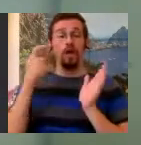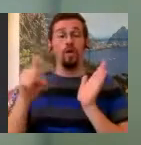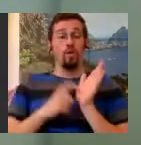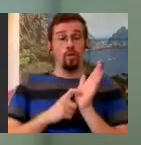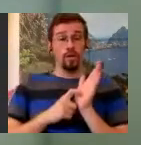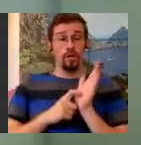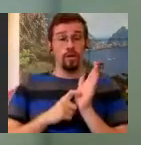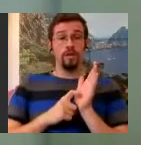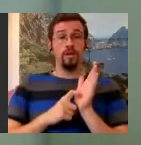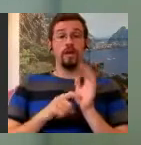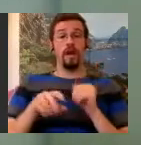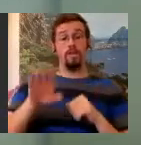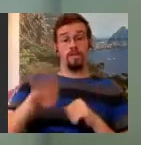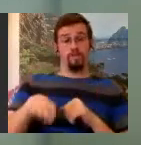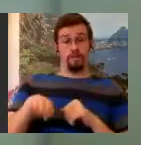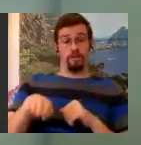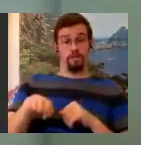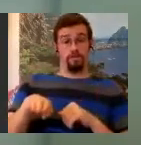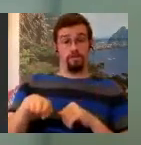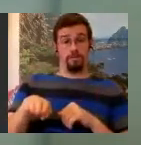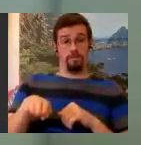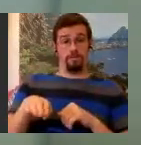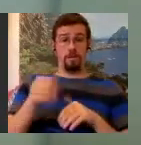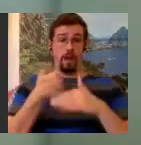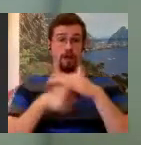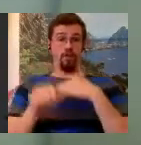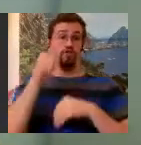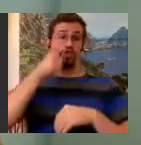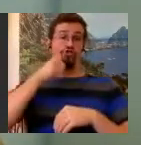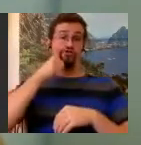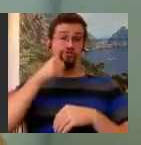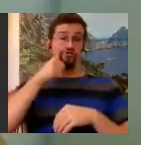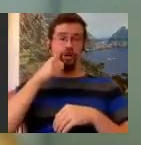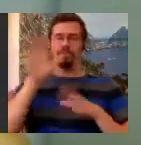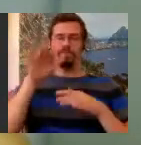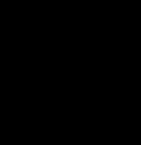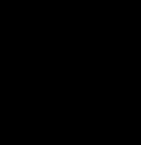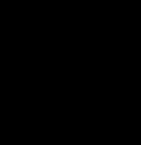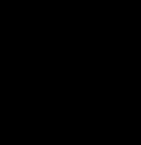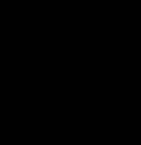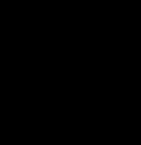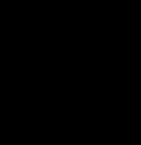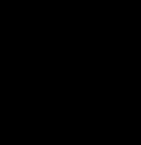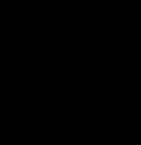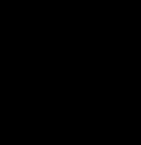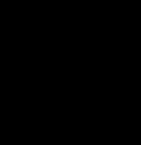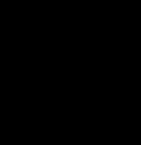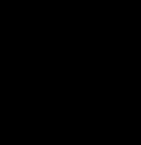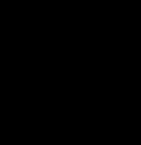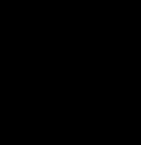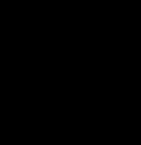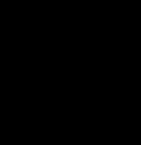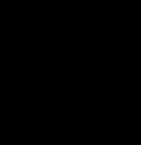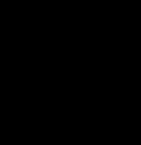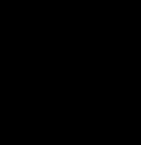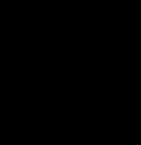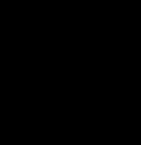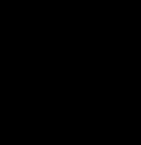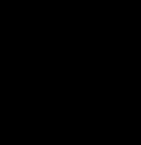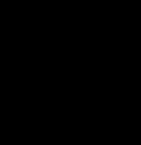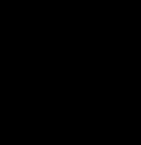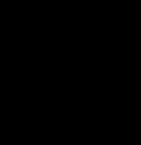the buttons under the drawing area have been divided in two main